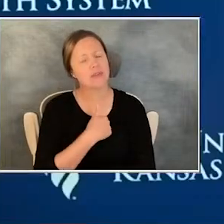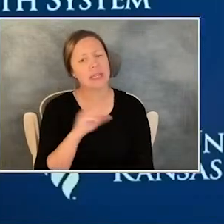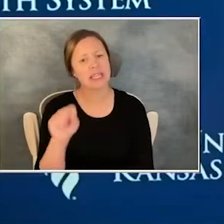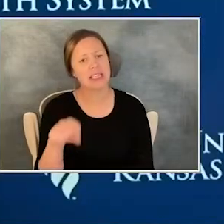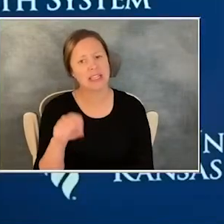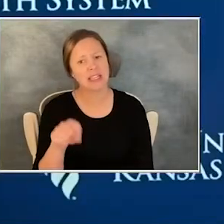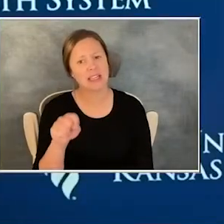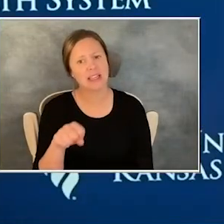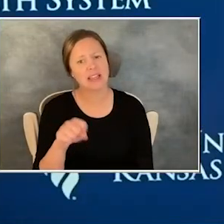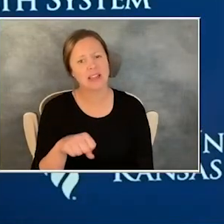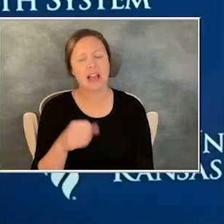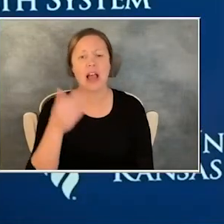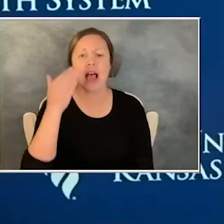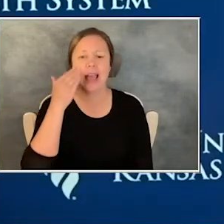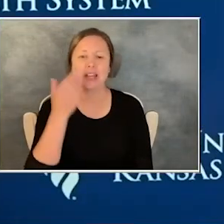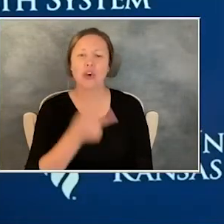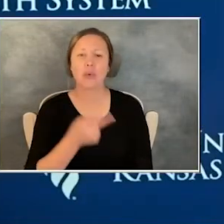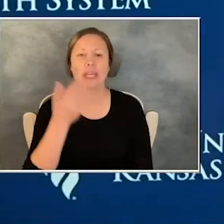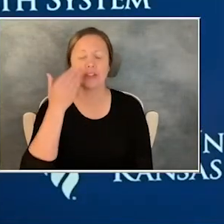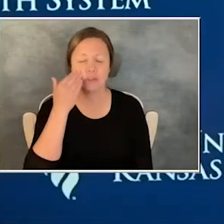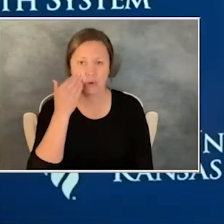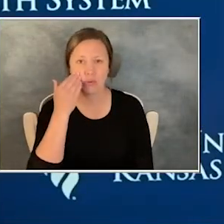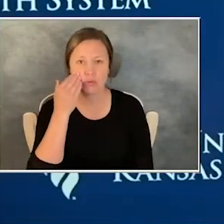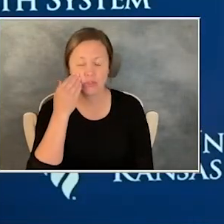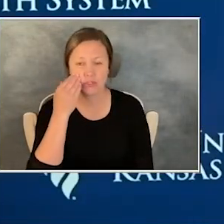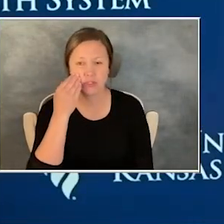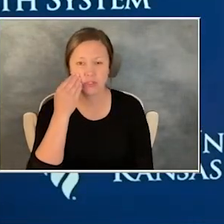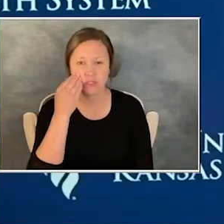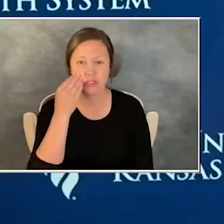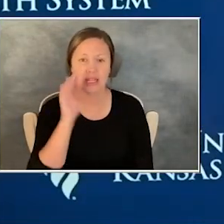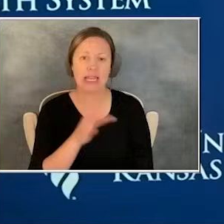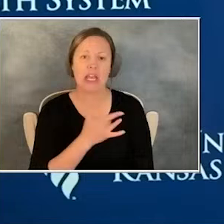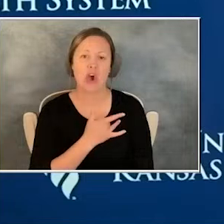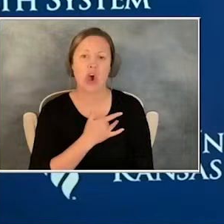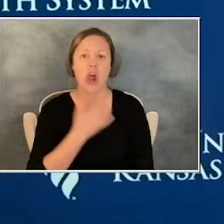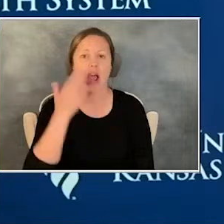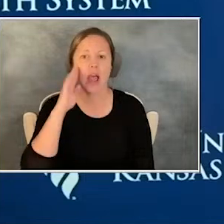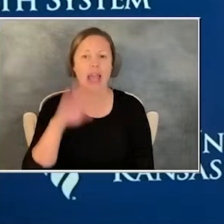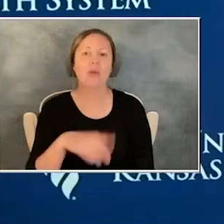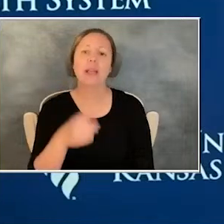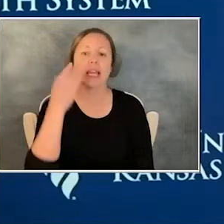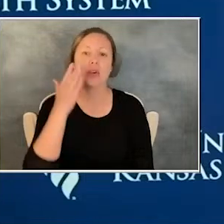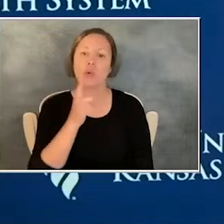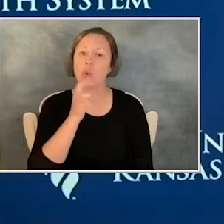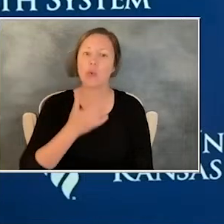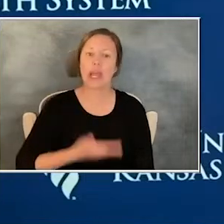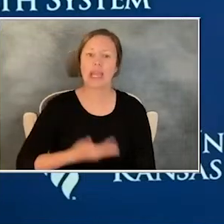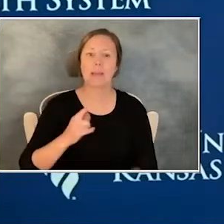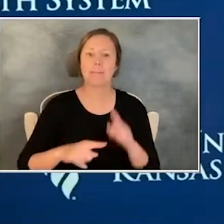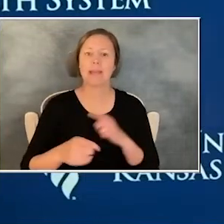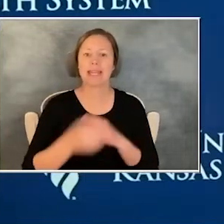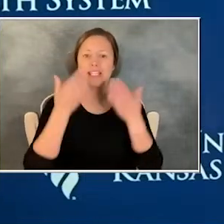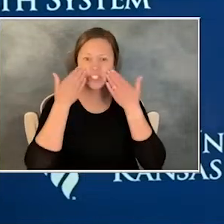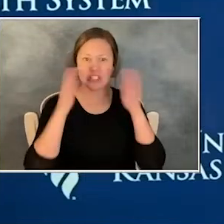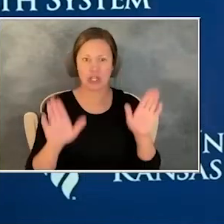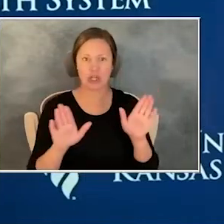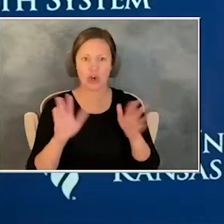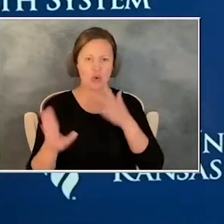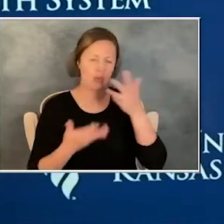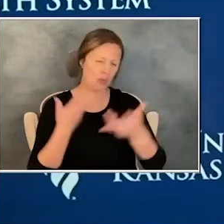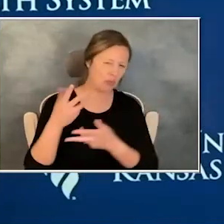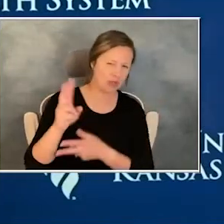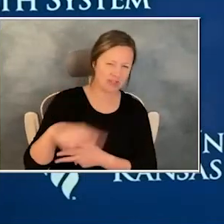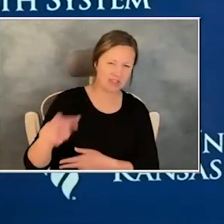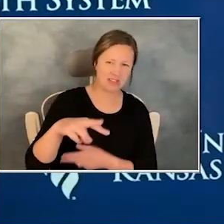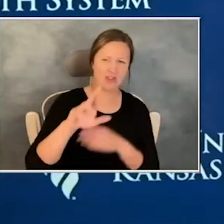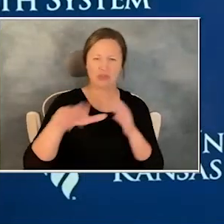I know he knows. In his heart, I know he knows me. Mm-hmm. He just didn't know what I was to him. Yep. And he